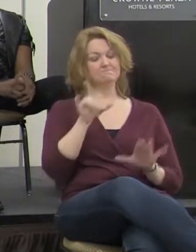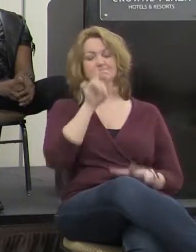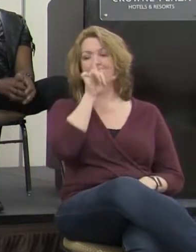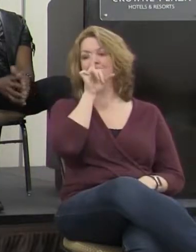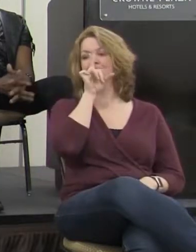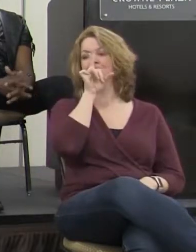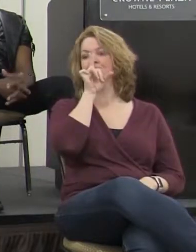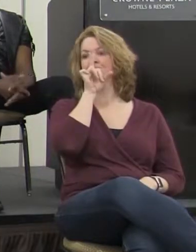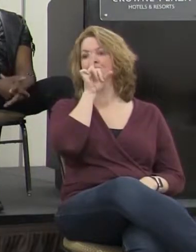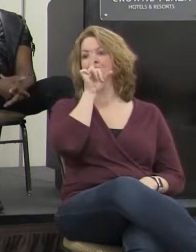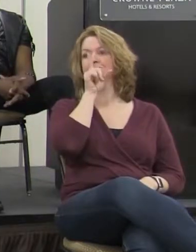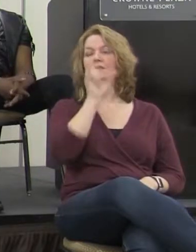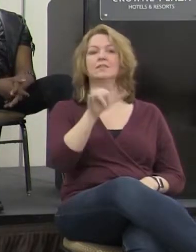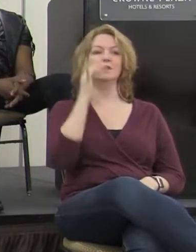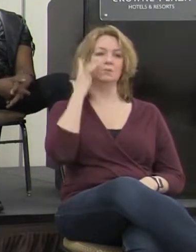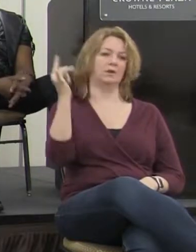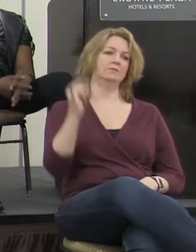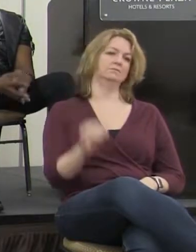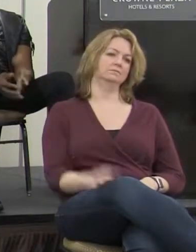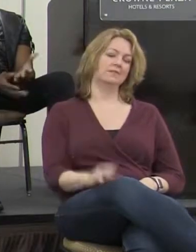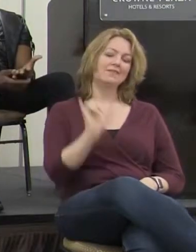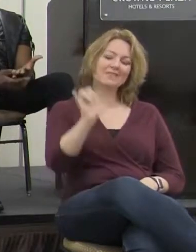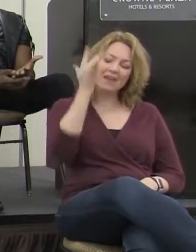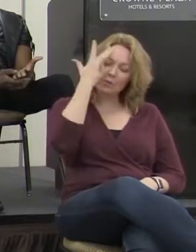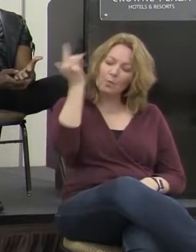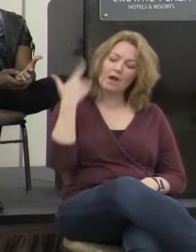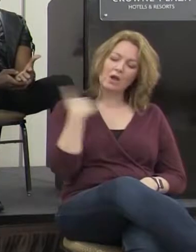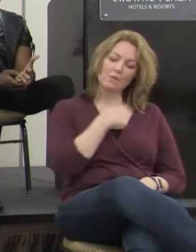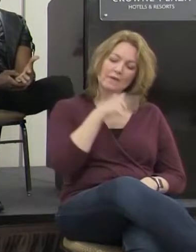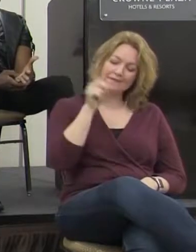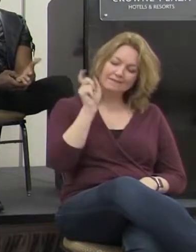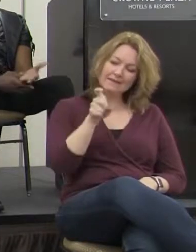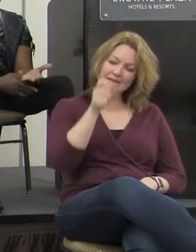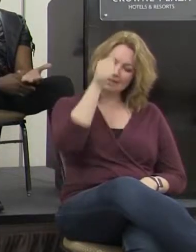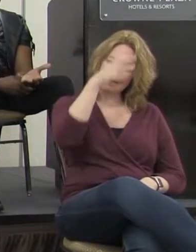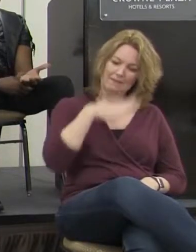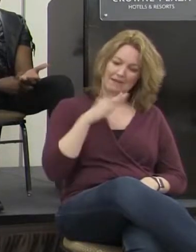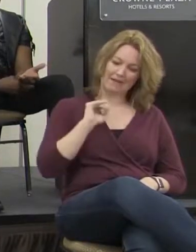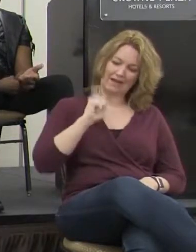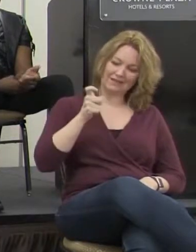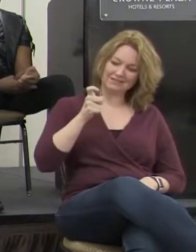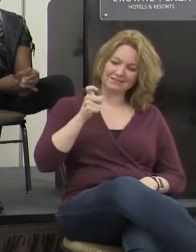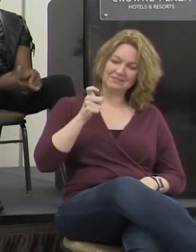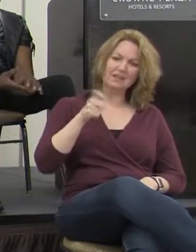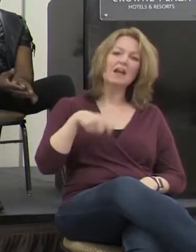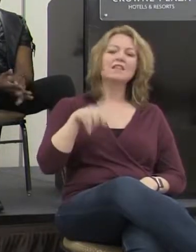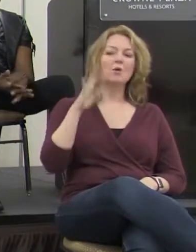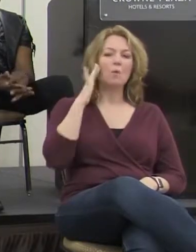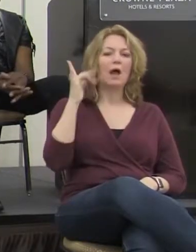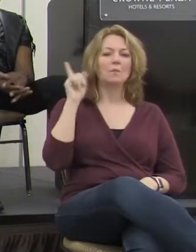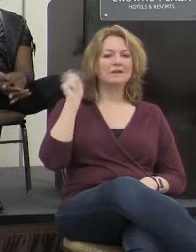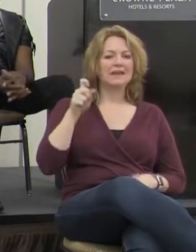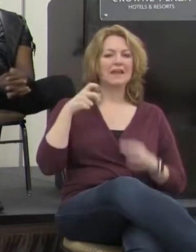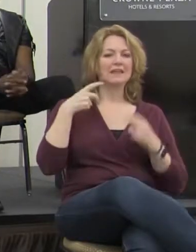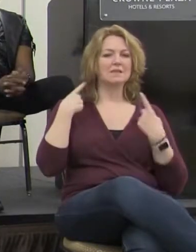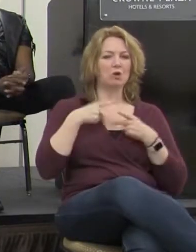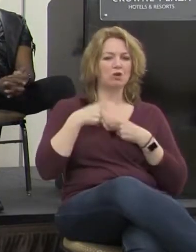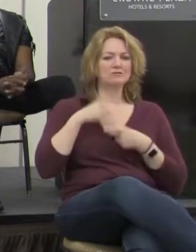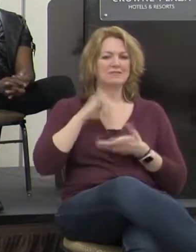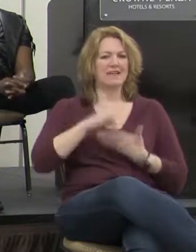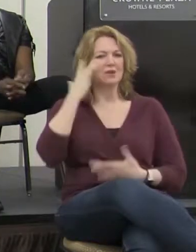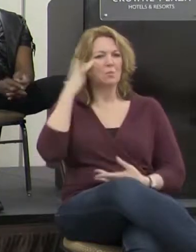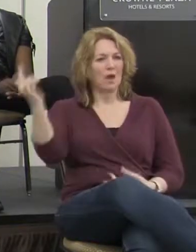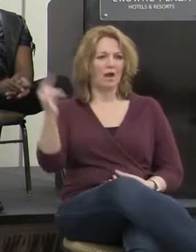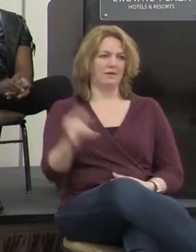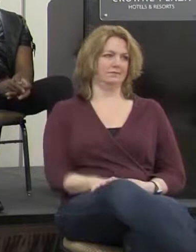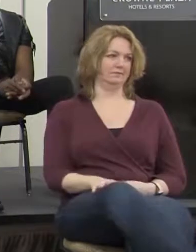yeah, that's why. That's why we need the Men of Onyx. That's why we need the Onyx Pearls. That is why.